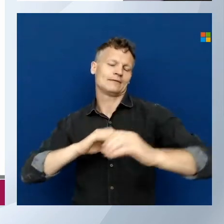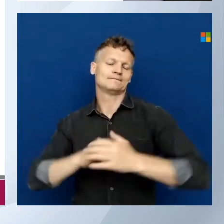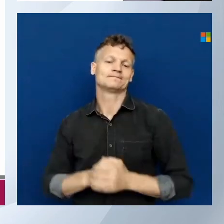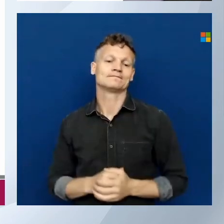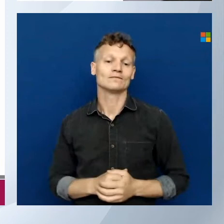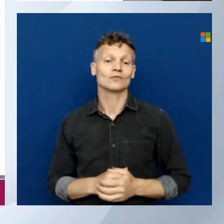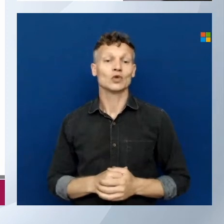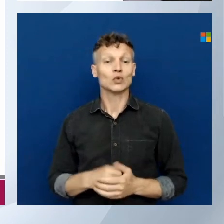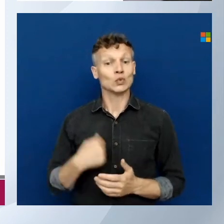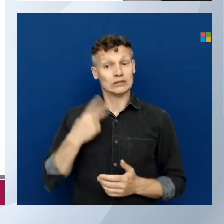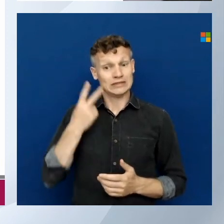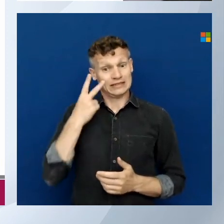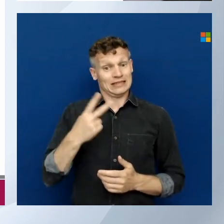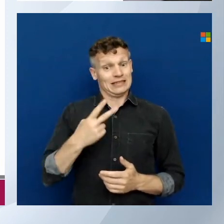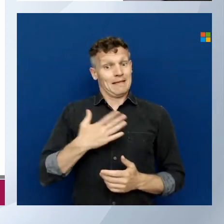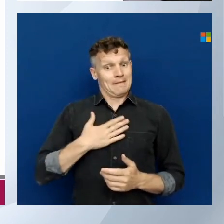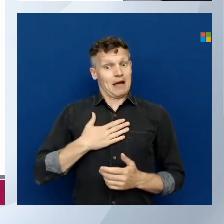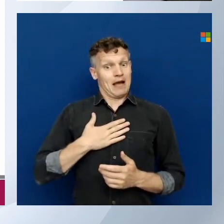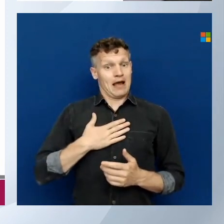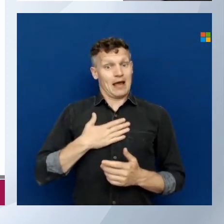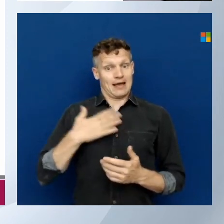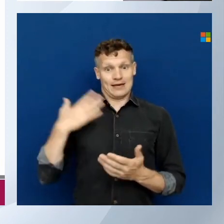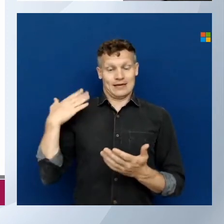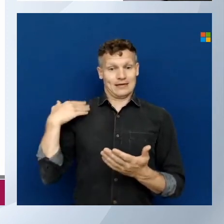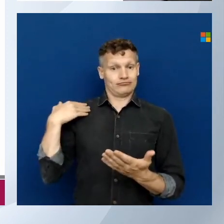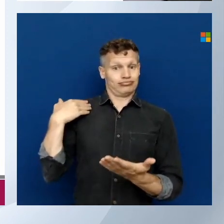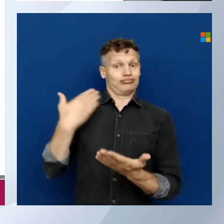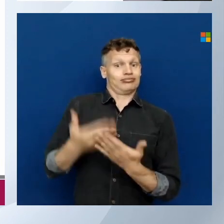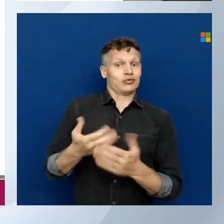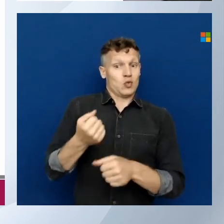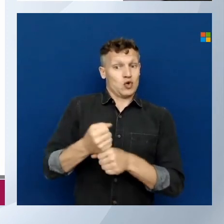background, I still have a hard time